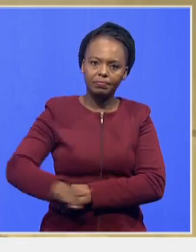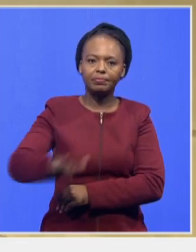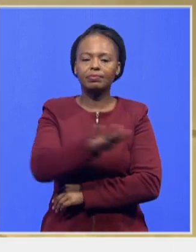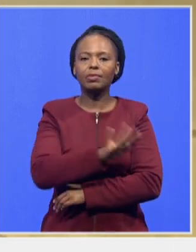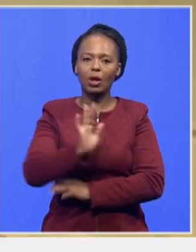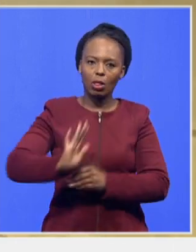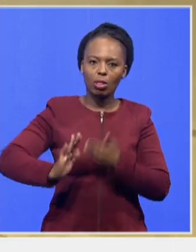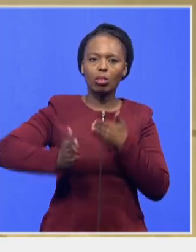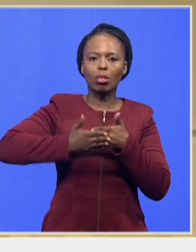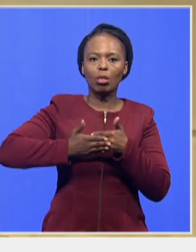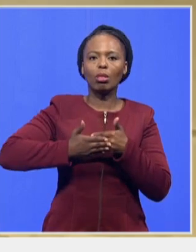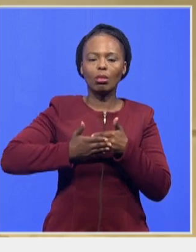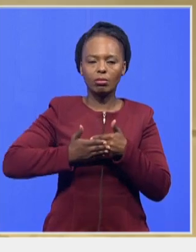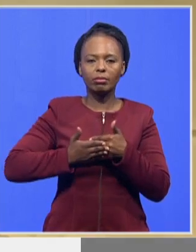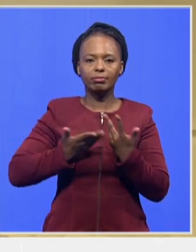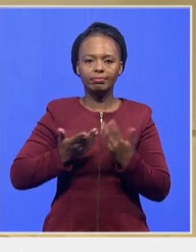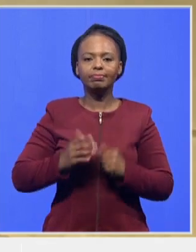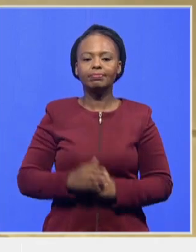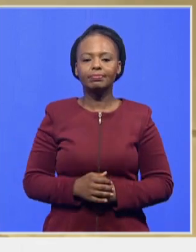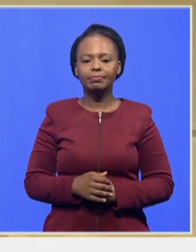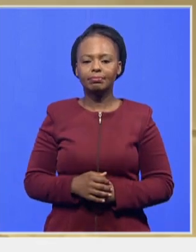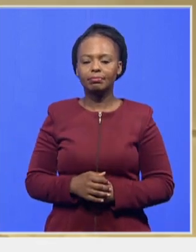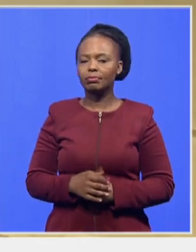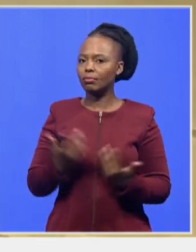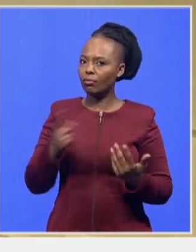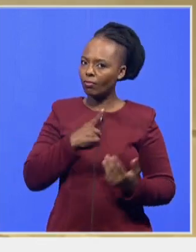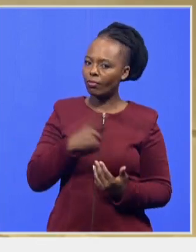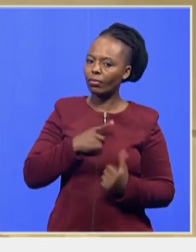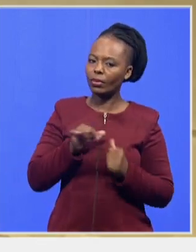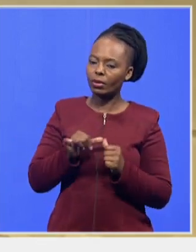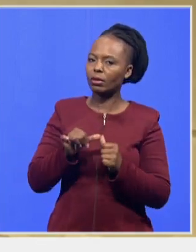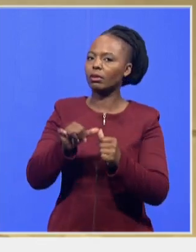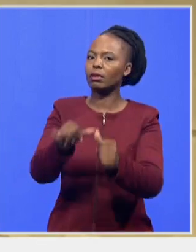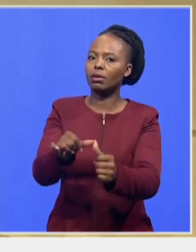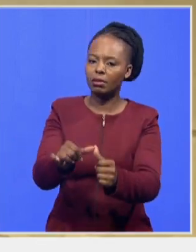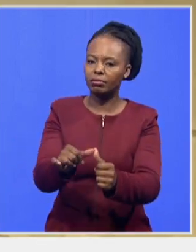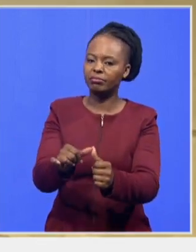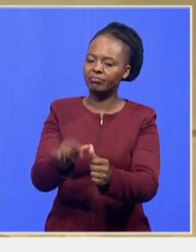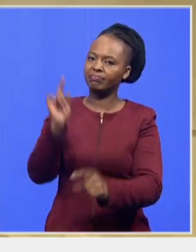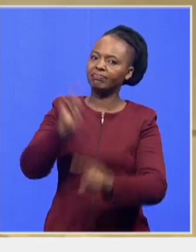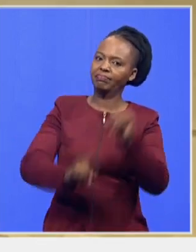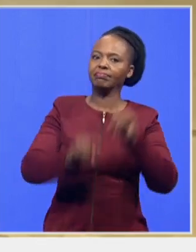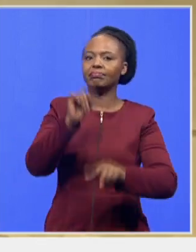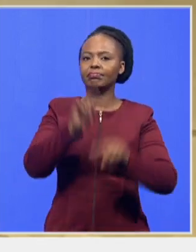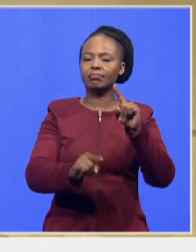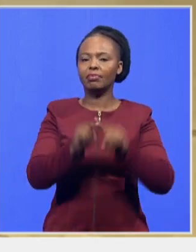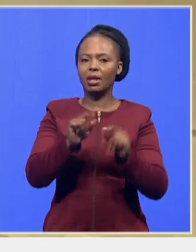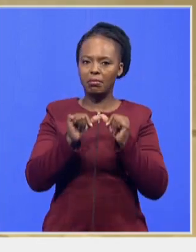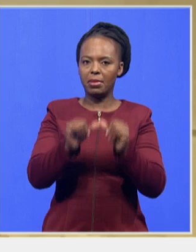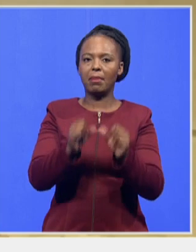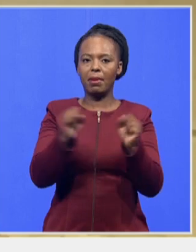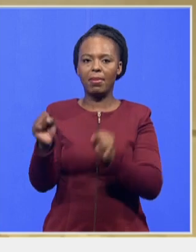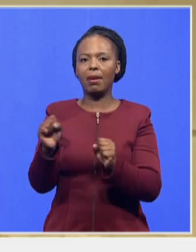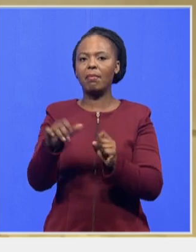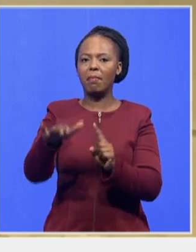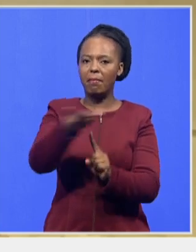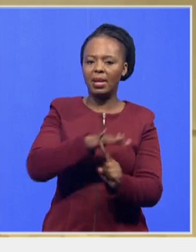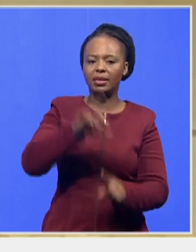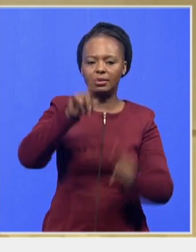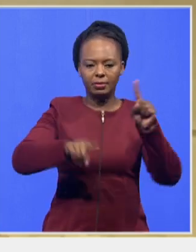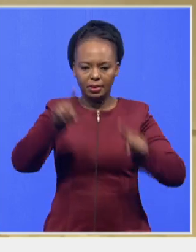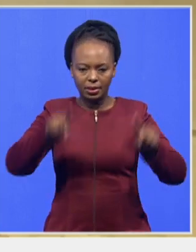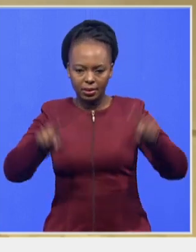of service. Regarding on-ground situation, the fighting is still happening in different places, including the